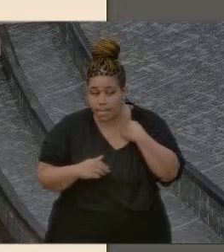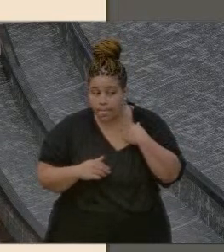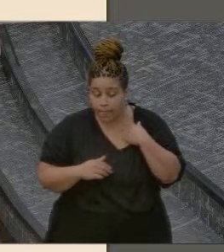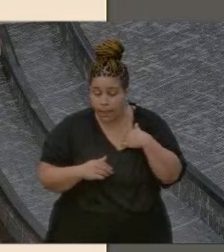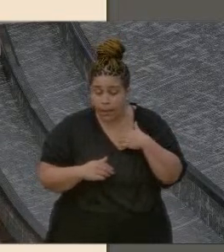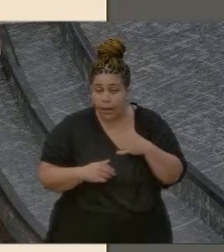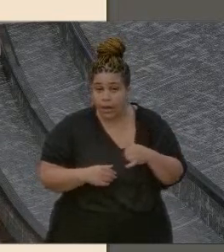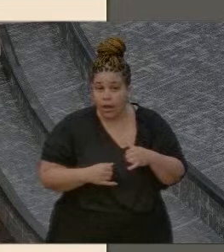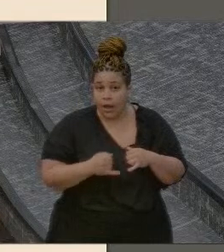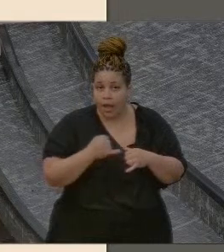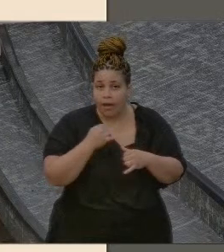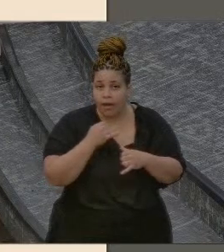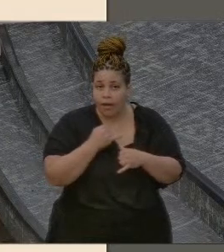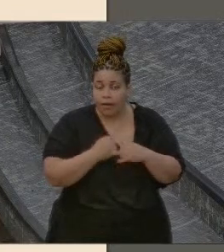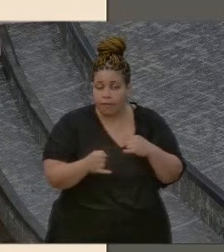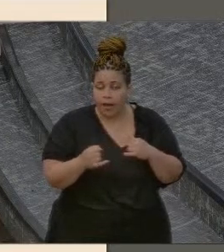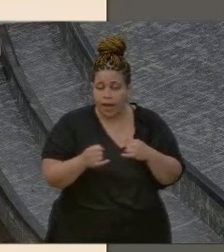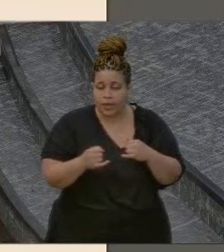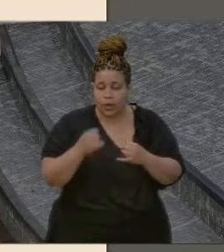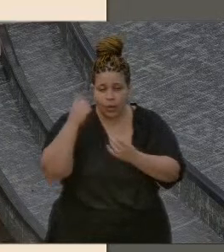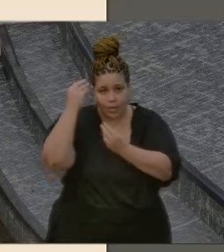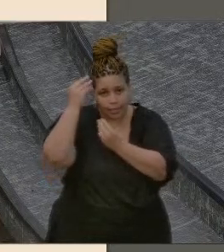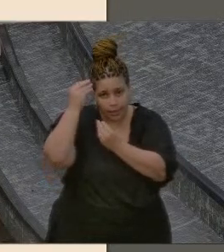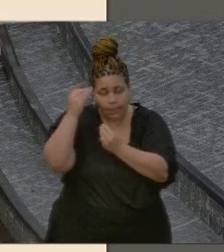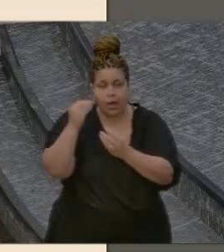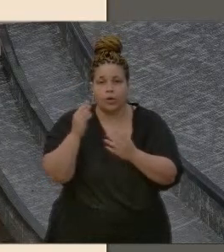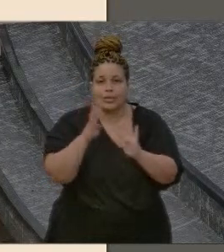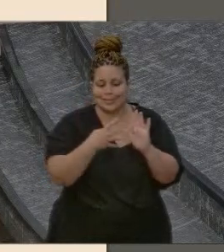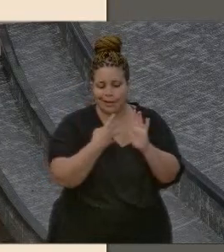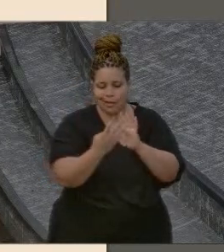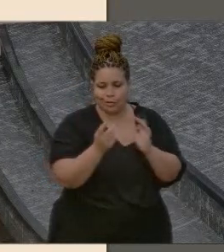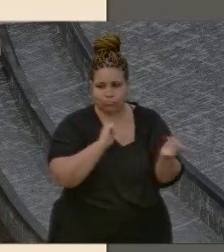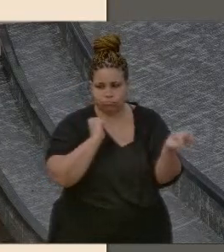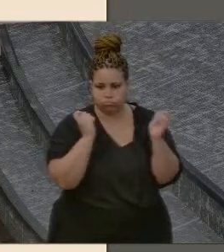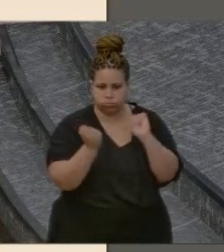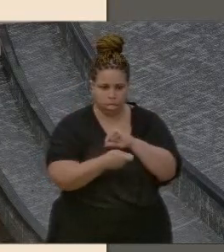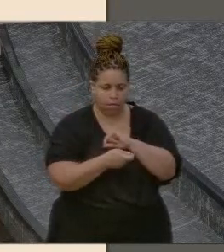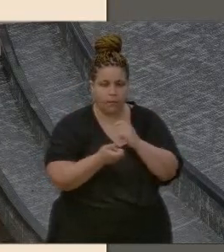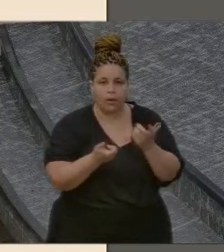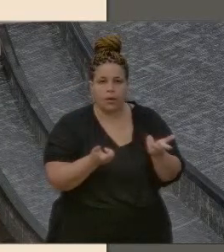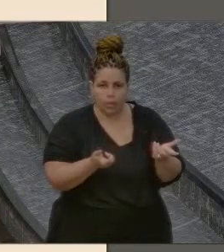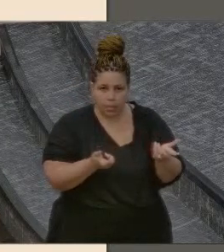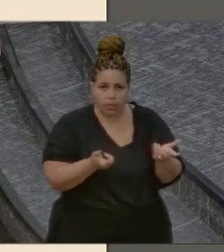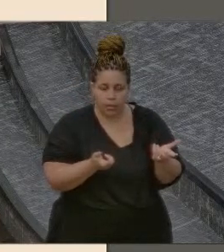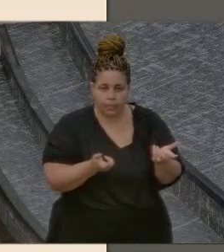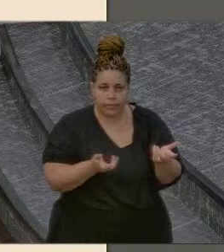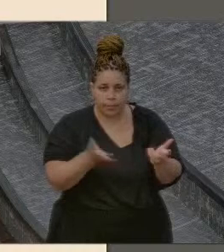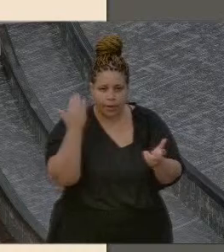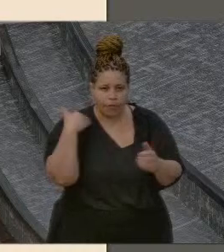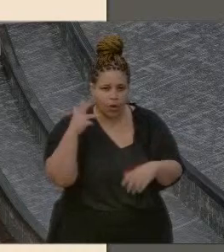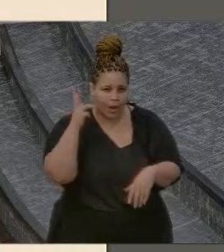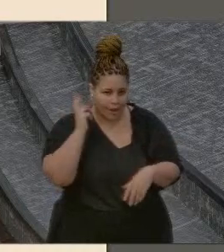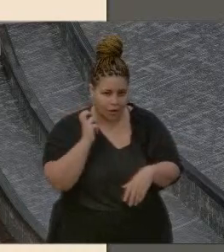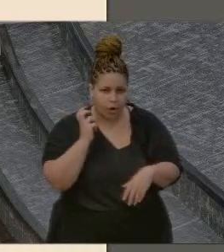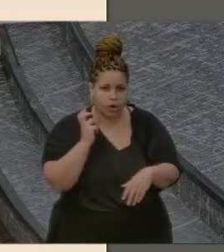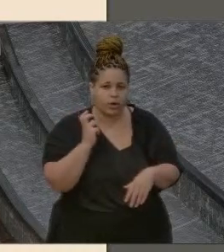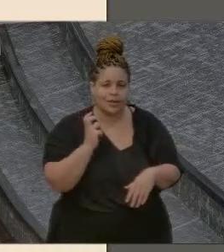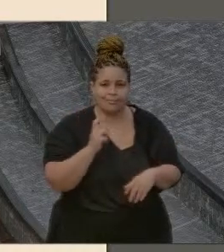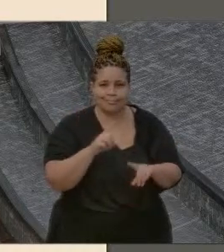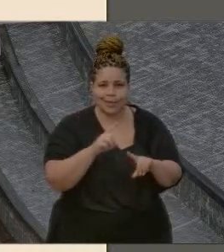to consider scheduling changes. So I heard this before in the prior report, but it